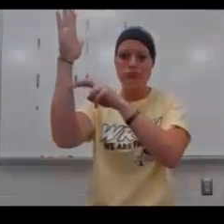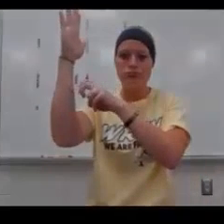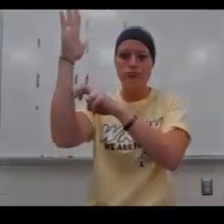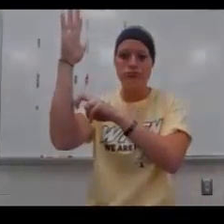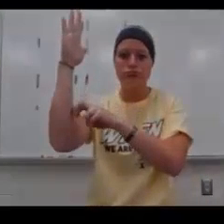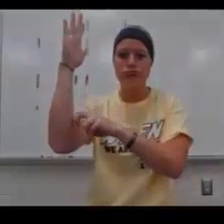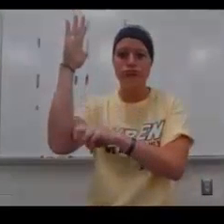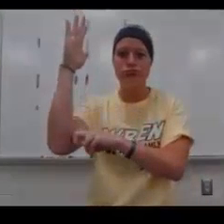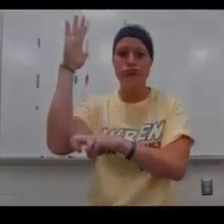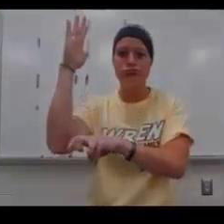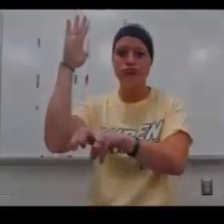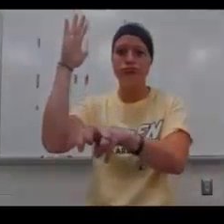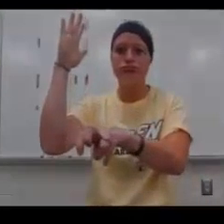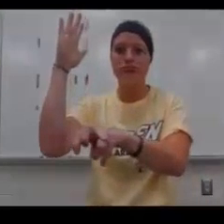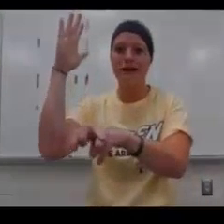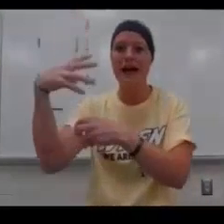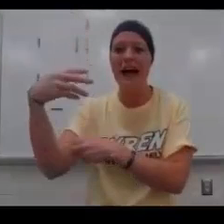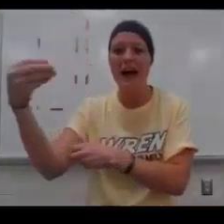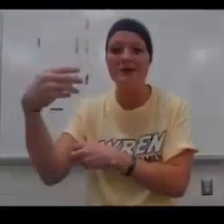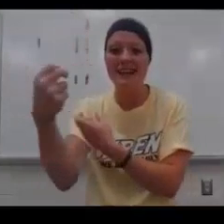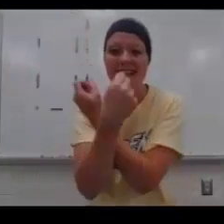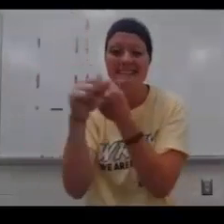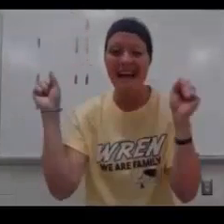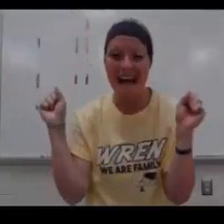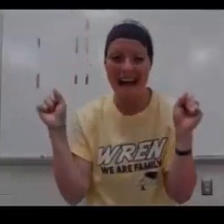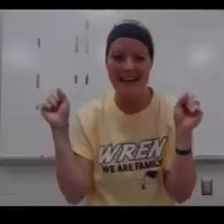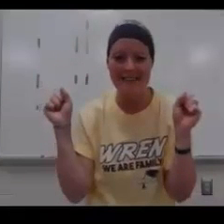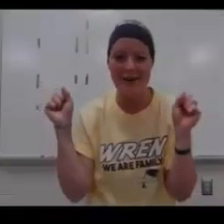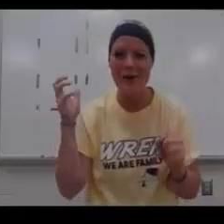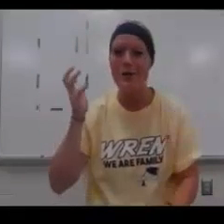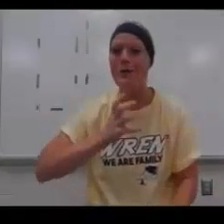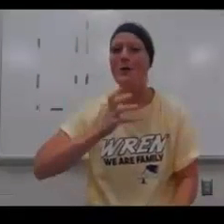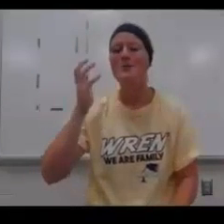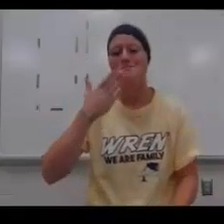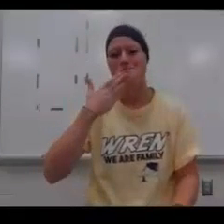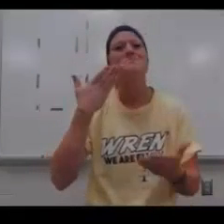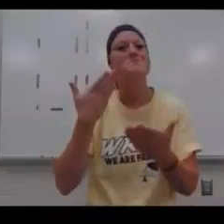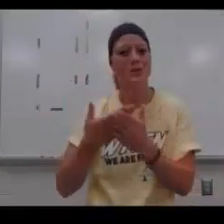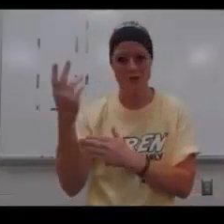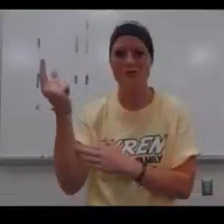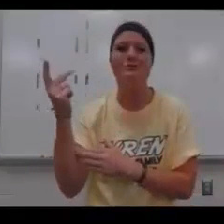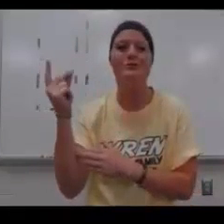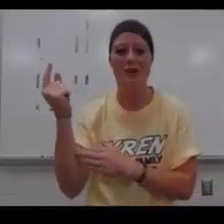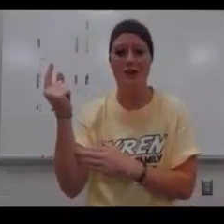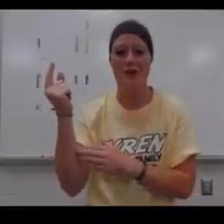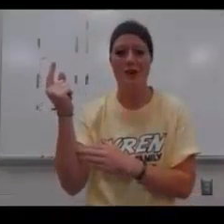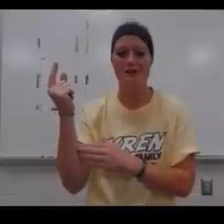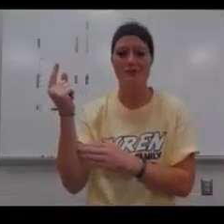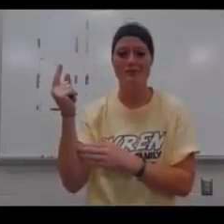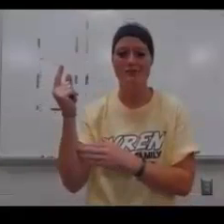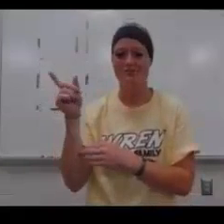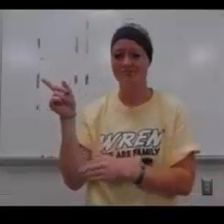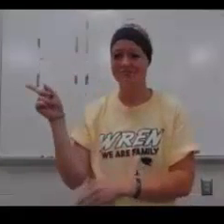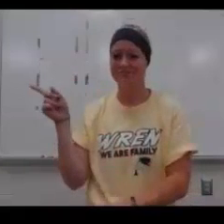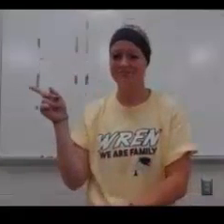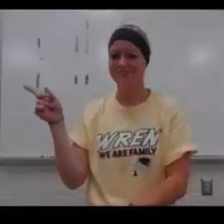outside. So the dog helped him climb down the tower, and he made it outside safe. That